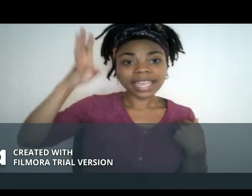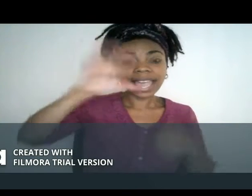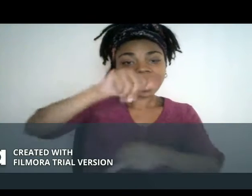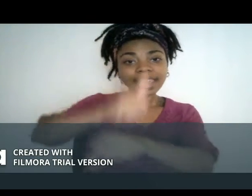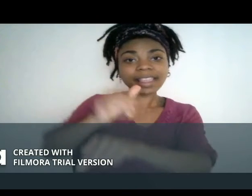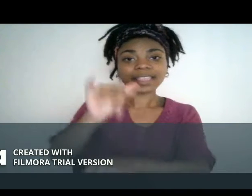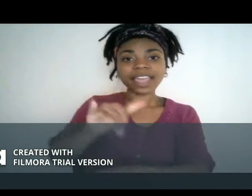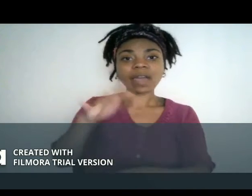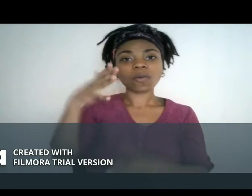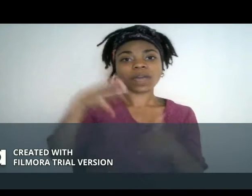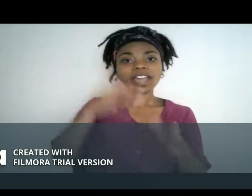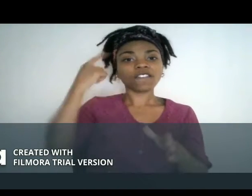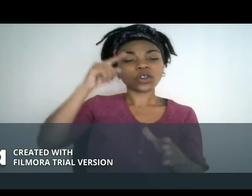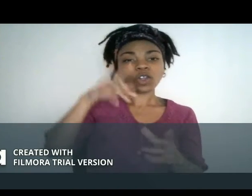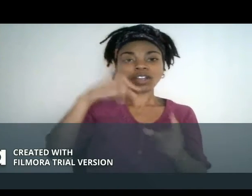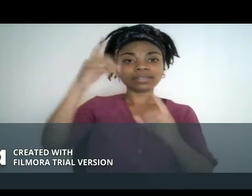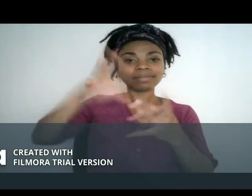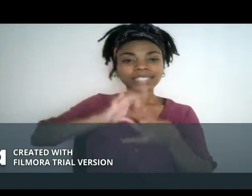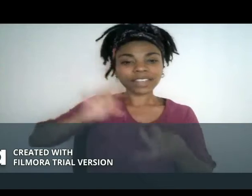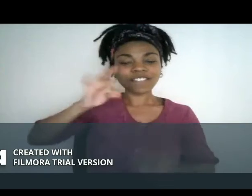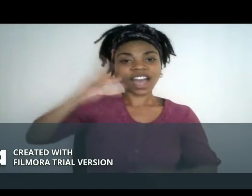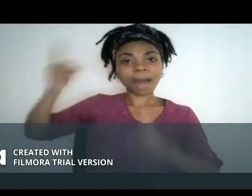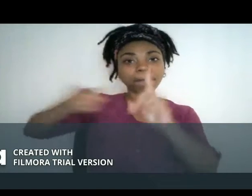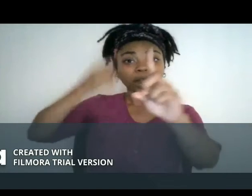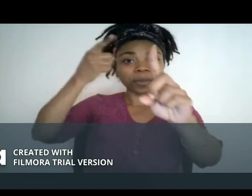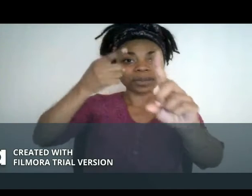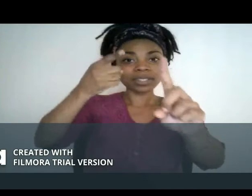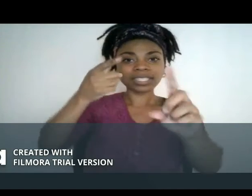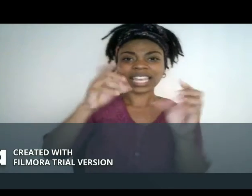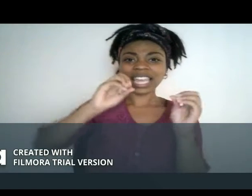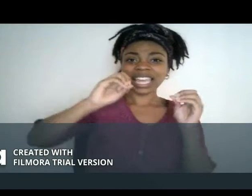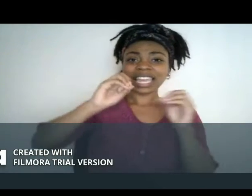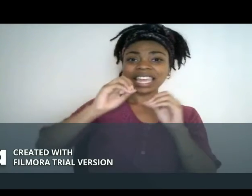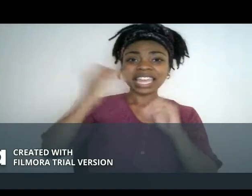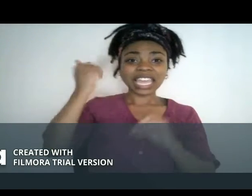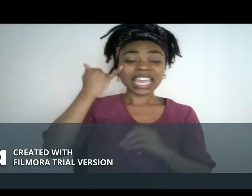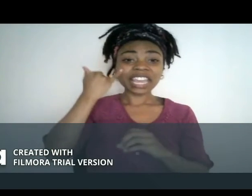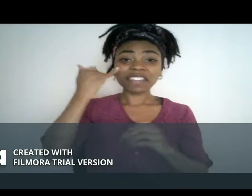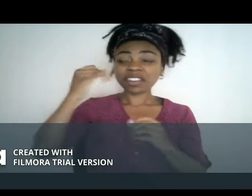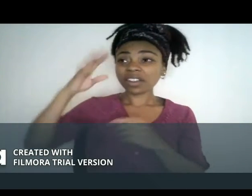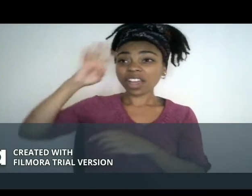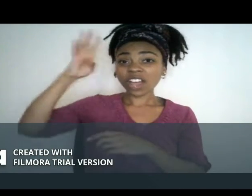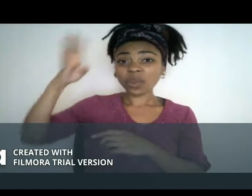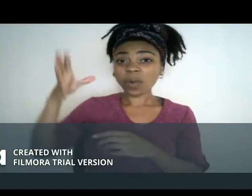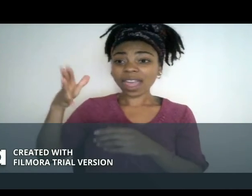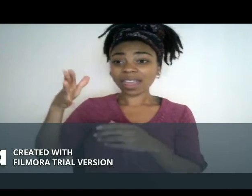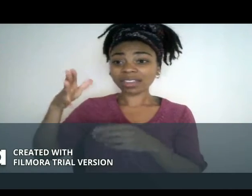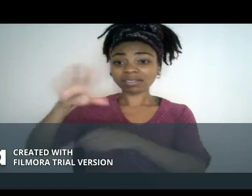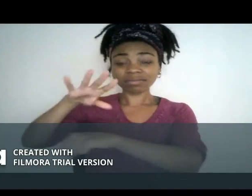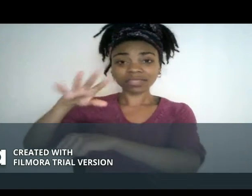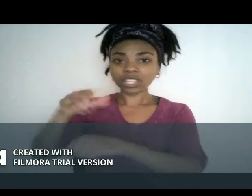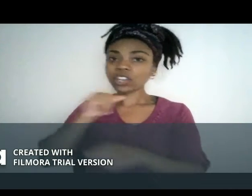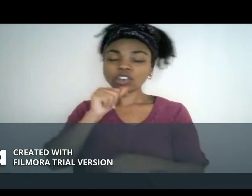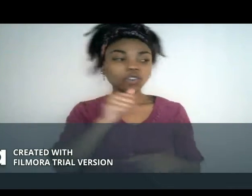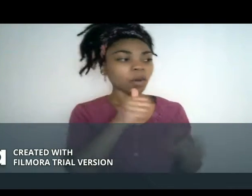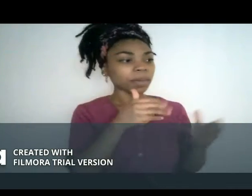You're made that way for your divine purpose. Any other way, you couldn't be doing your divine